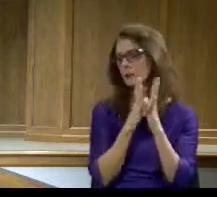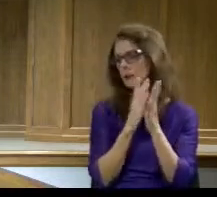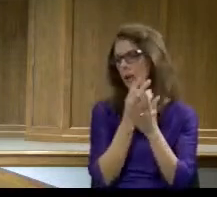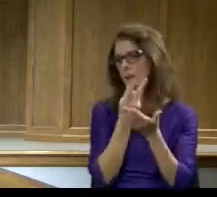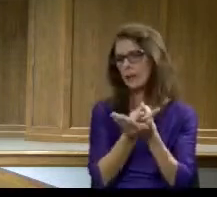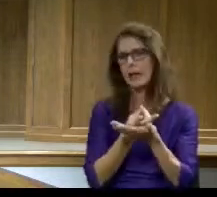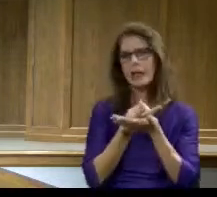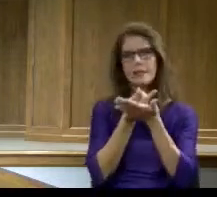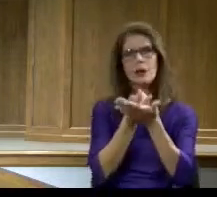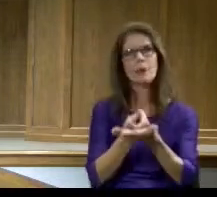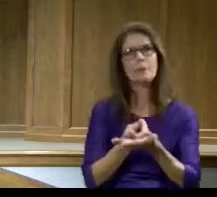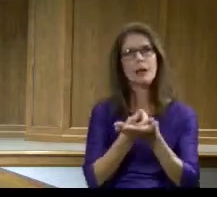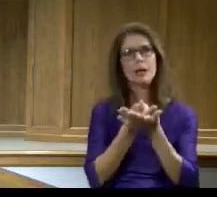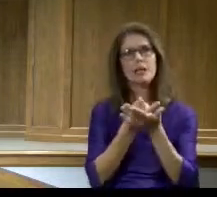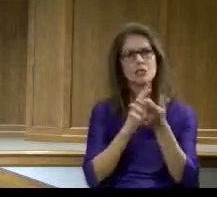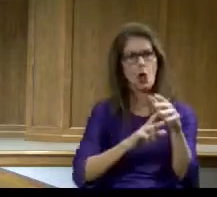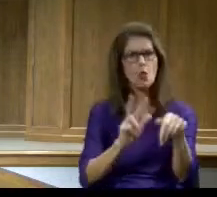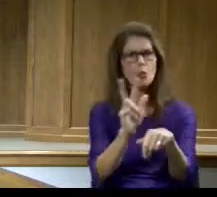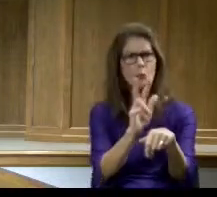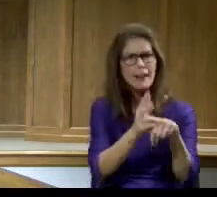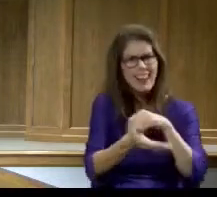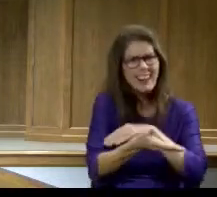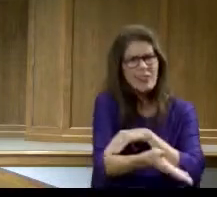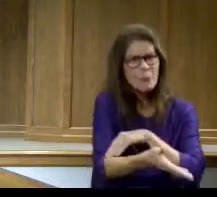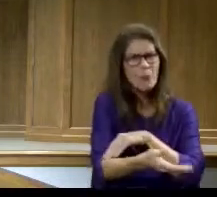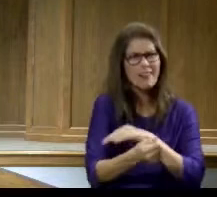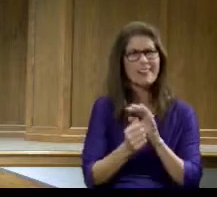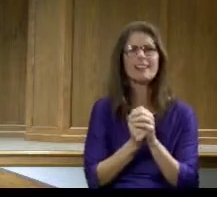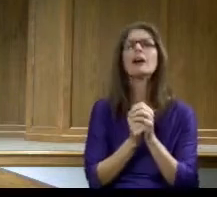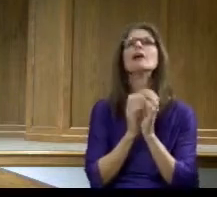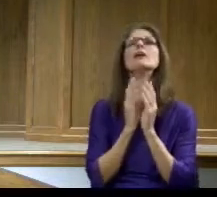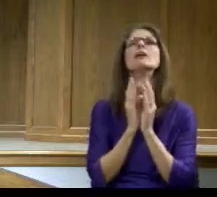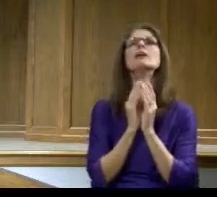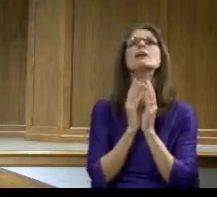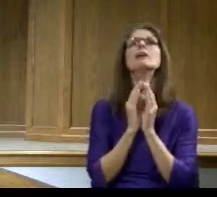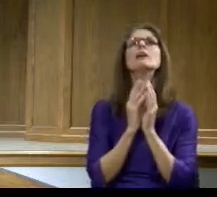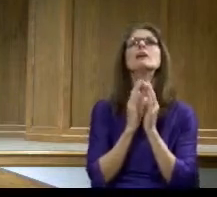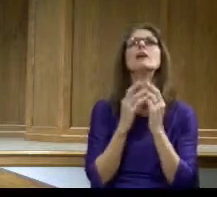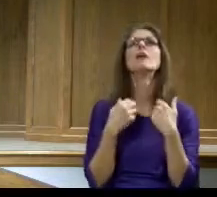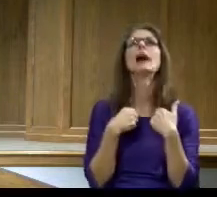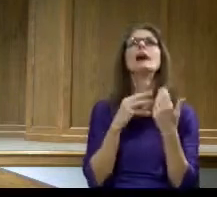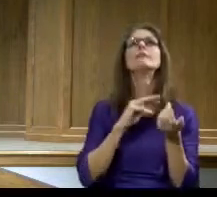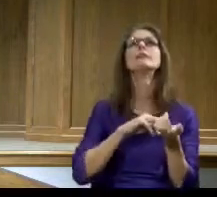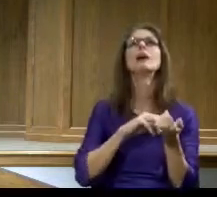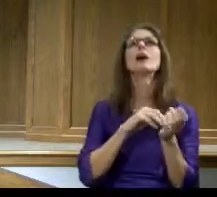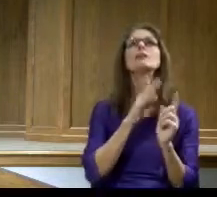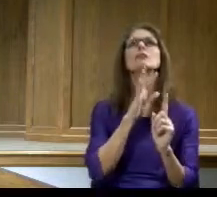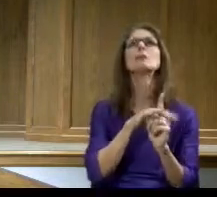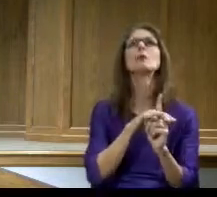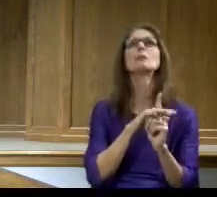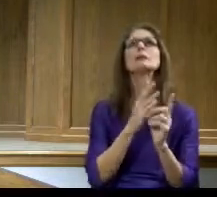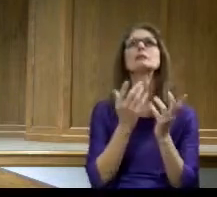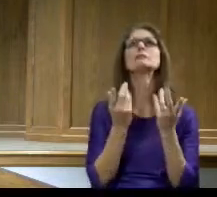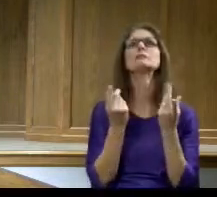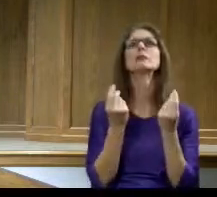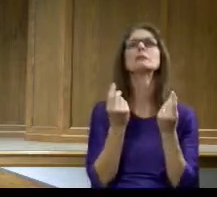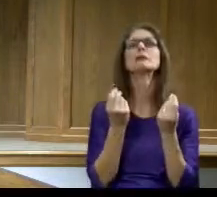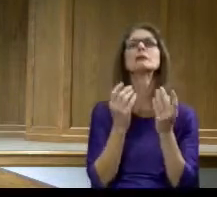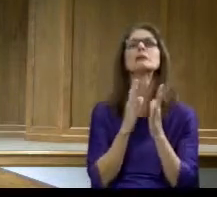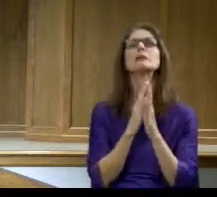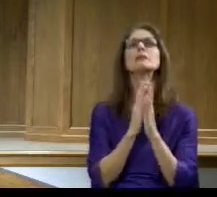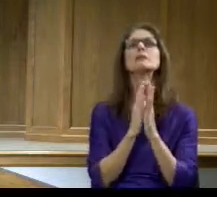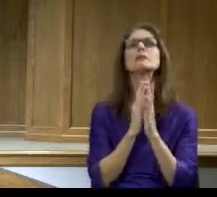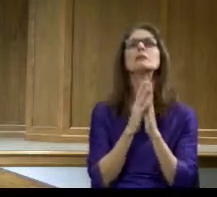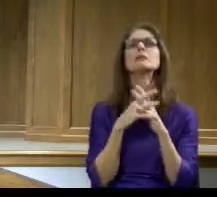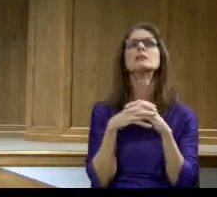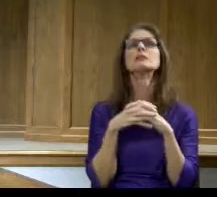3 o'clock in the morning and I'm thinking, I got a doctor's appointment. What if it doesn't turn out very... what am I going to do? What